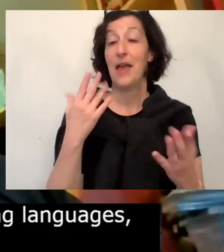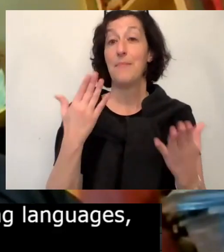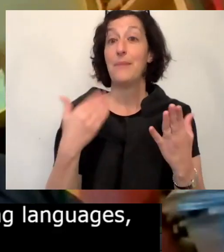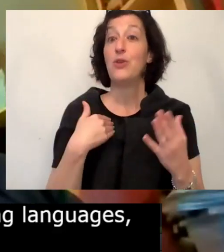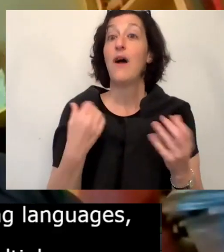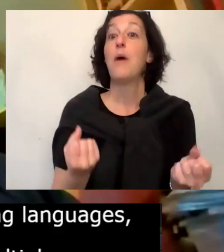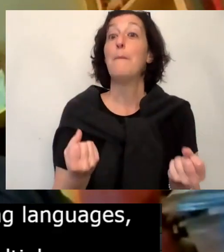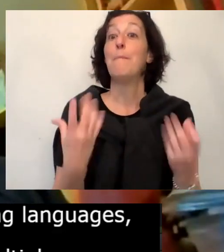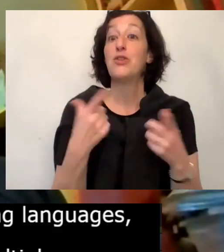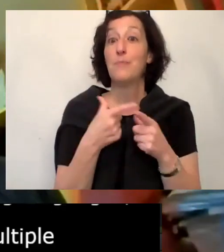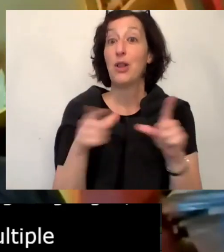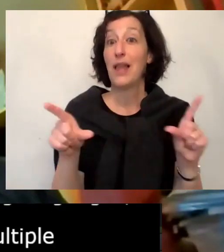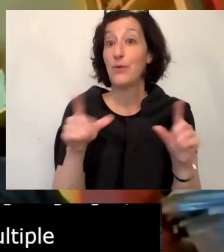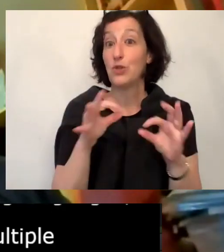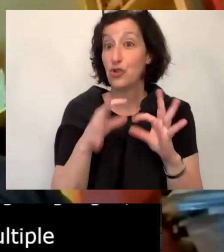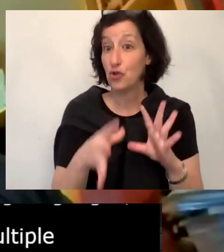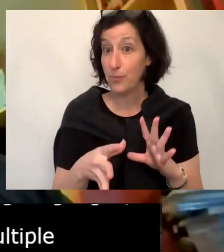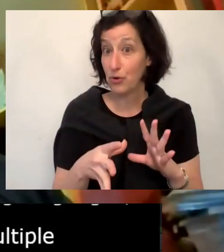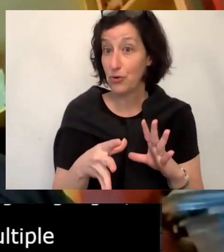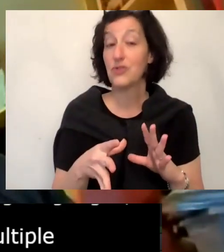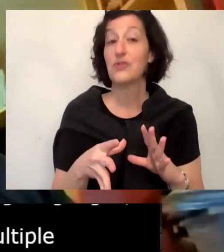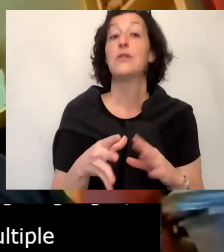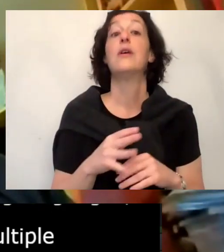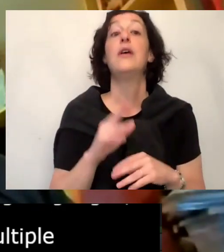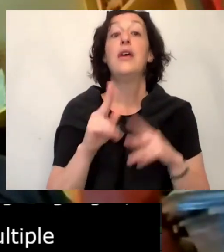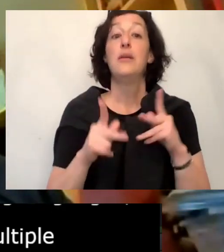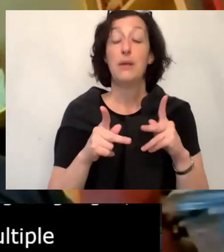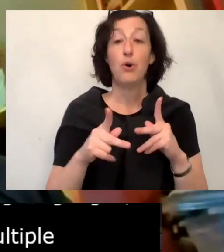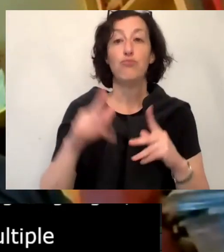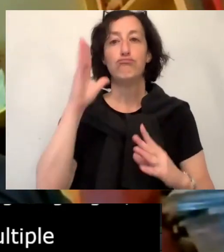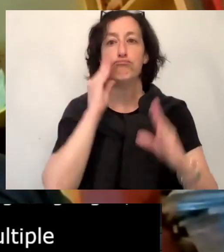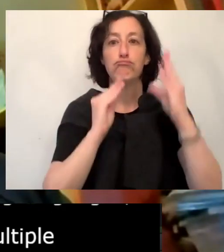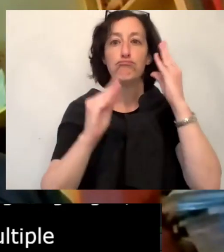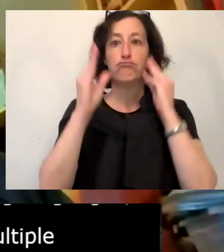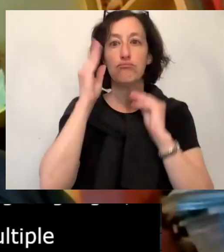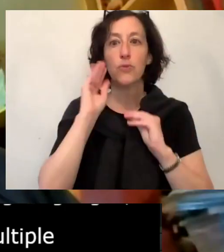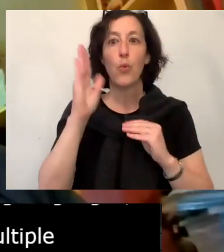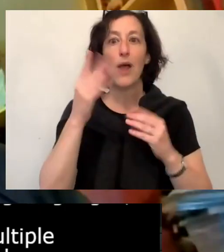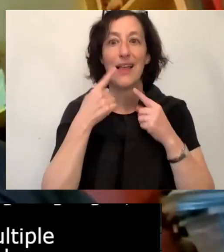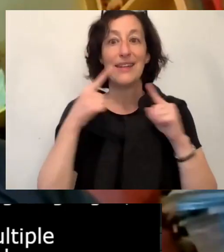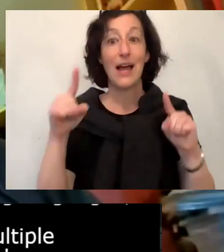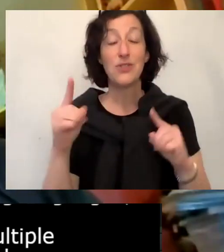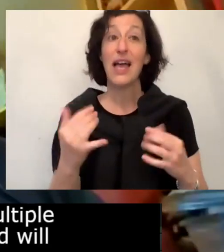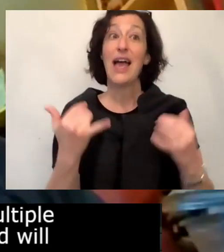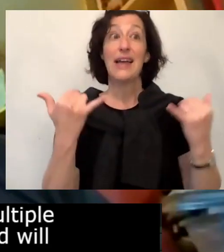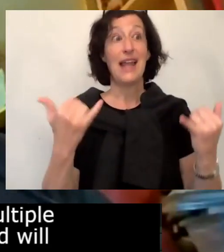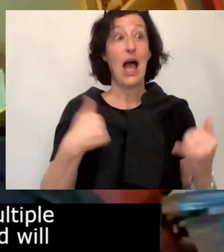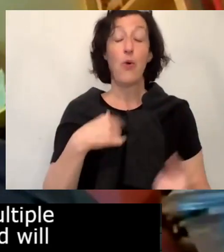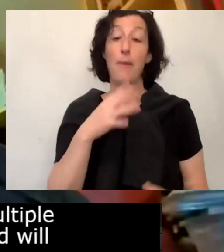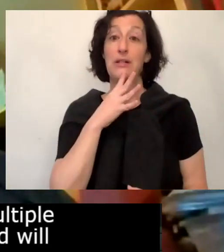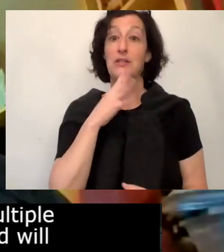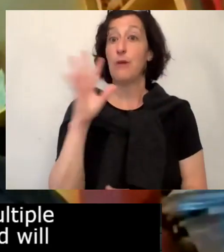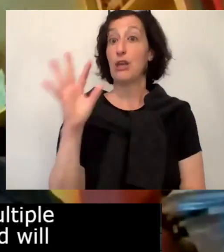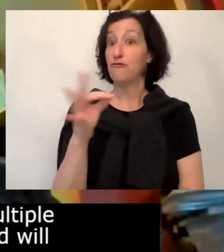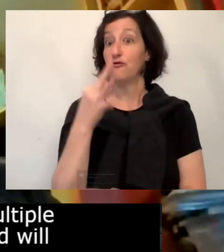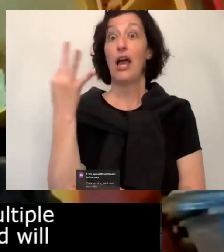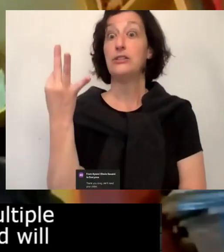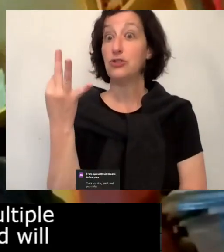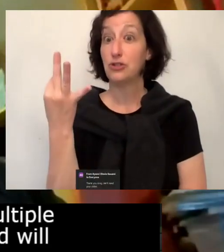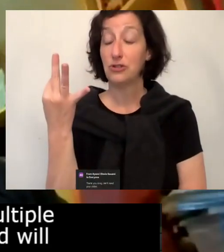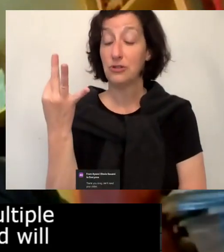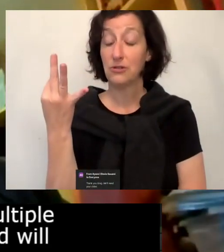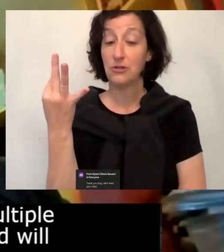interpreters, people who are experienced will announce, "I will now speak in French," and if they